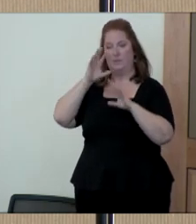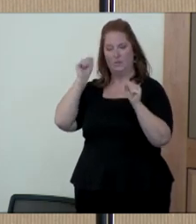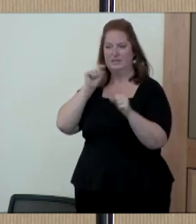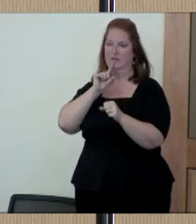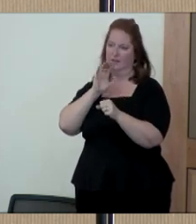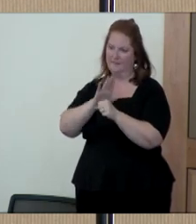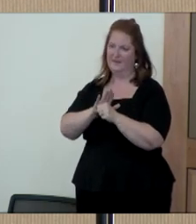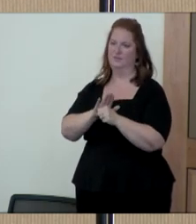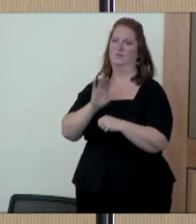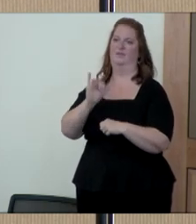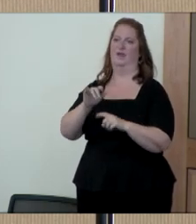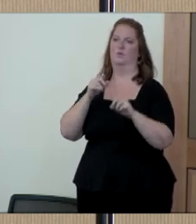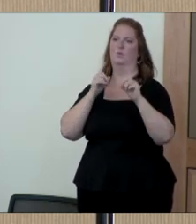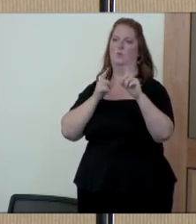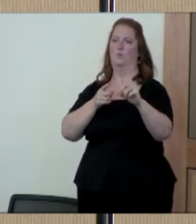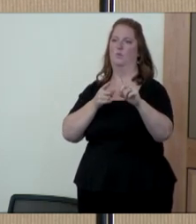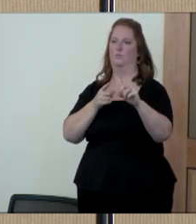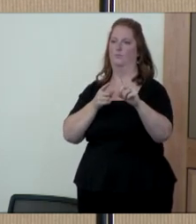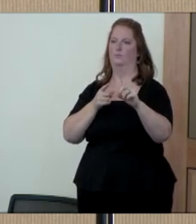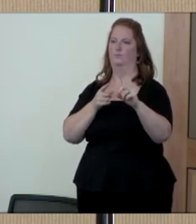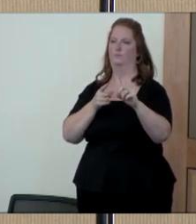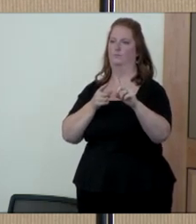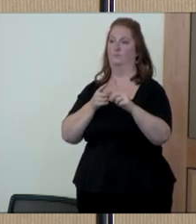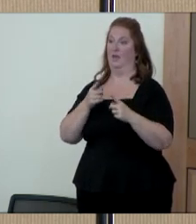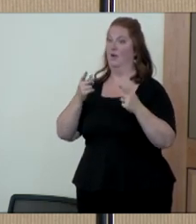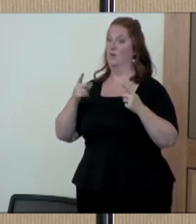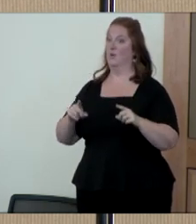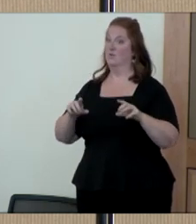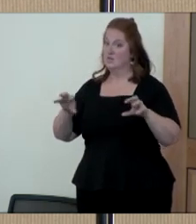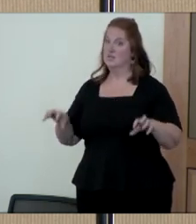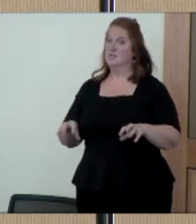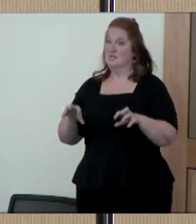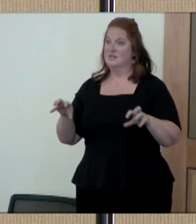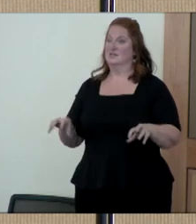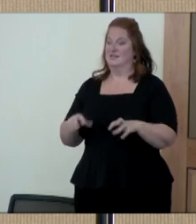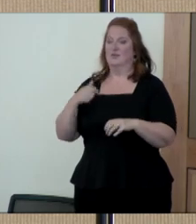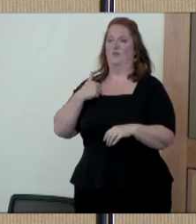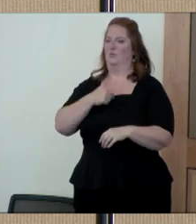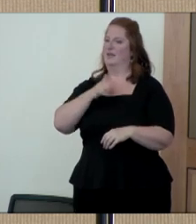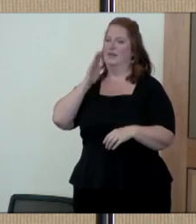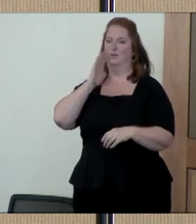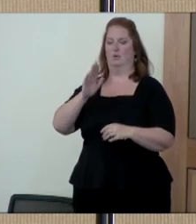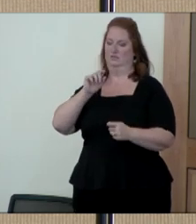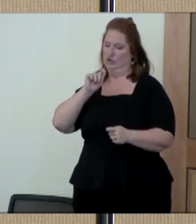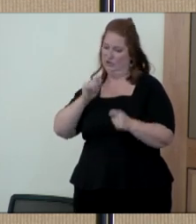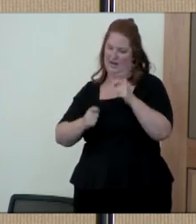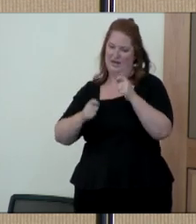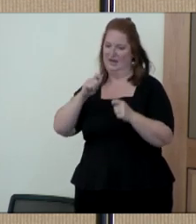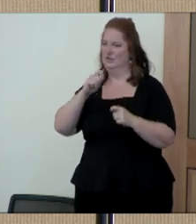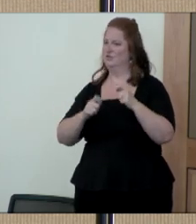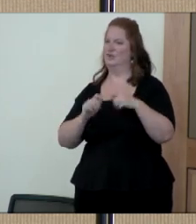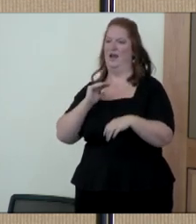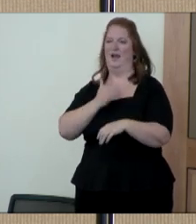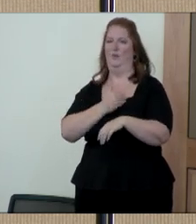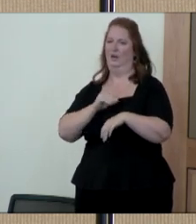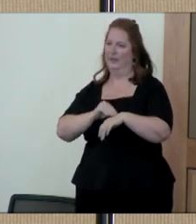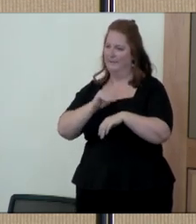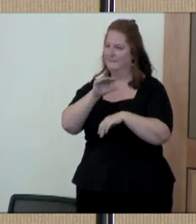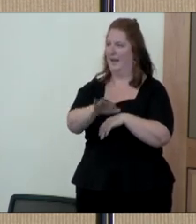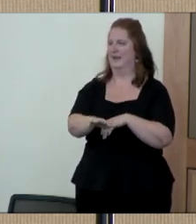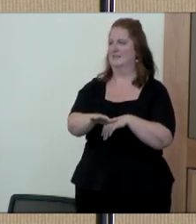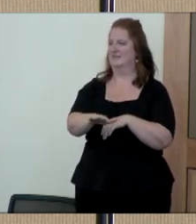that. And as we do this, we're gonna redefine the extraordinary impact that